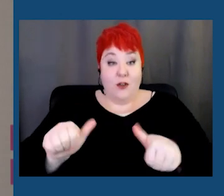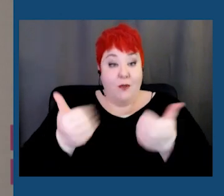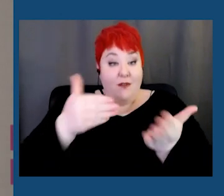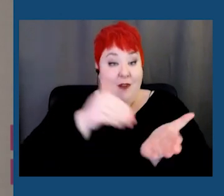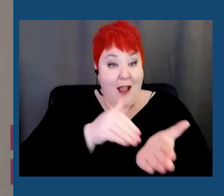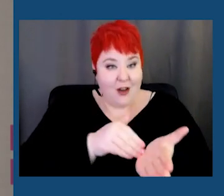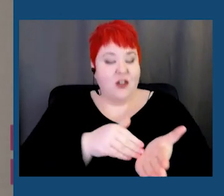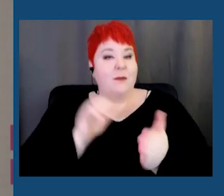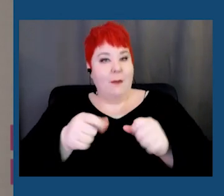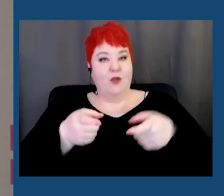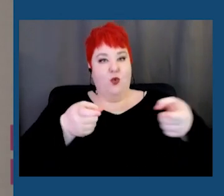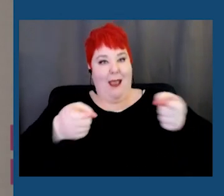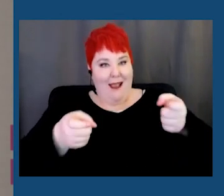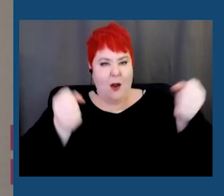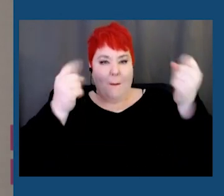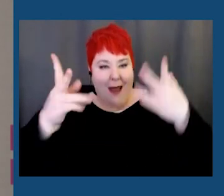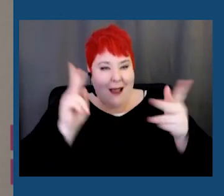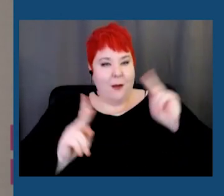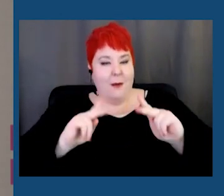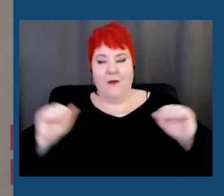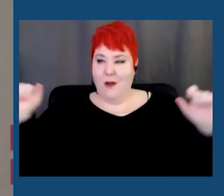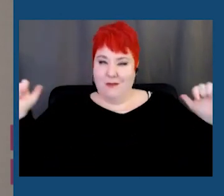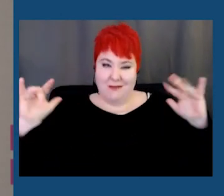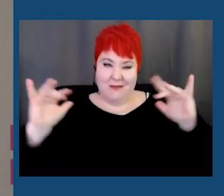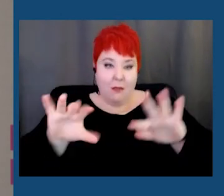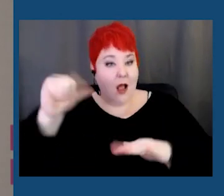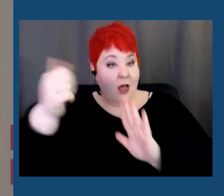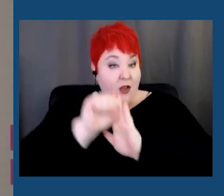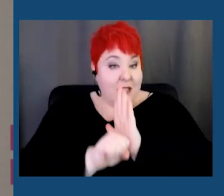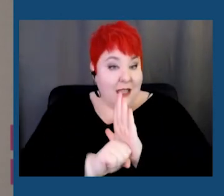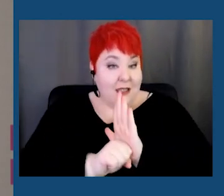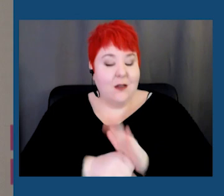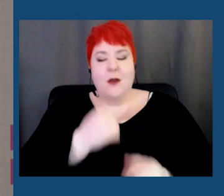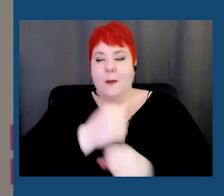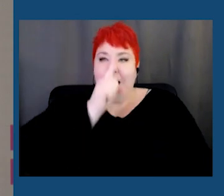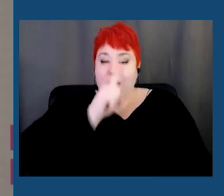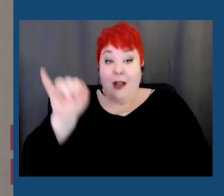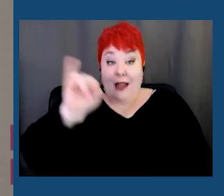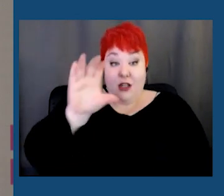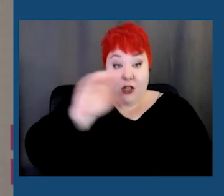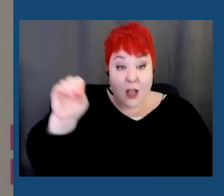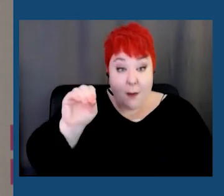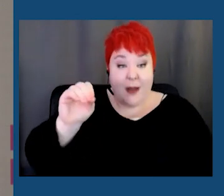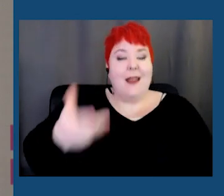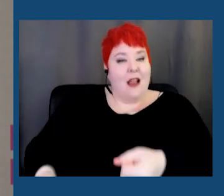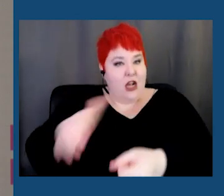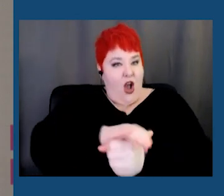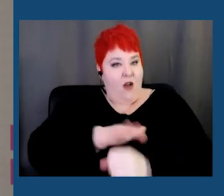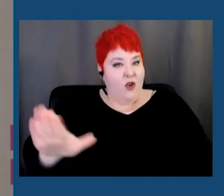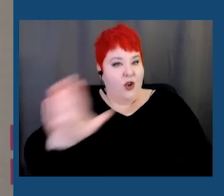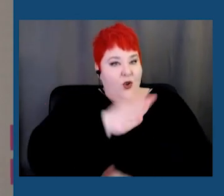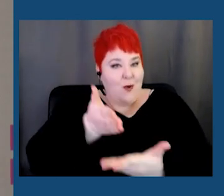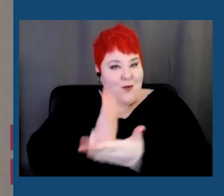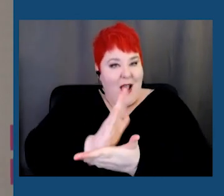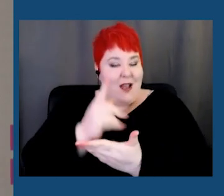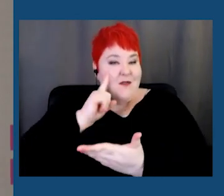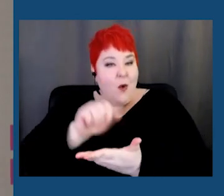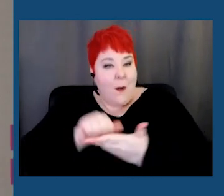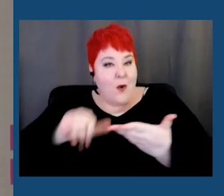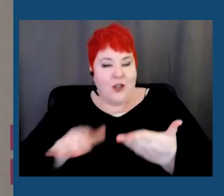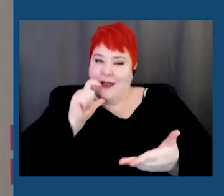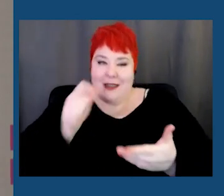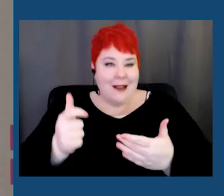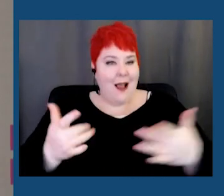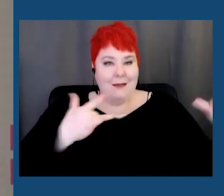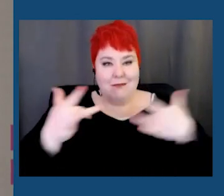of more people coming from other states. We made sure that insurance companies covered your right to an abortion so you didn't have to worry about your